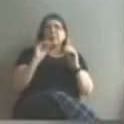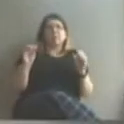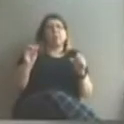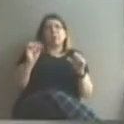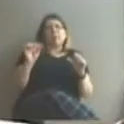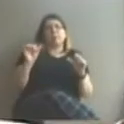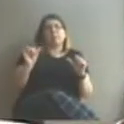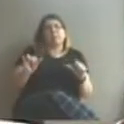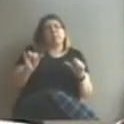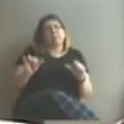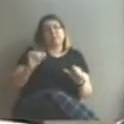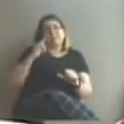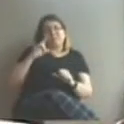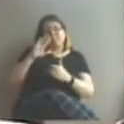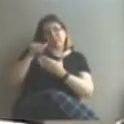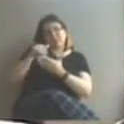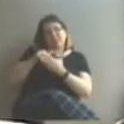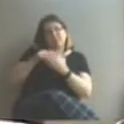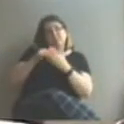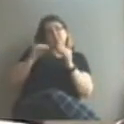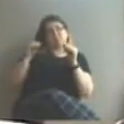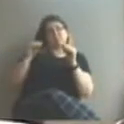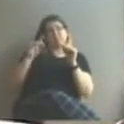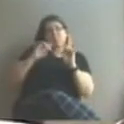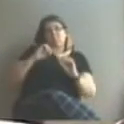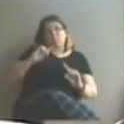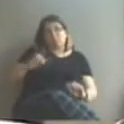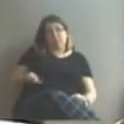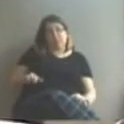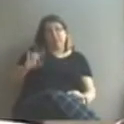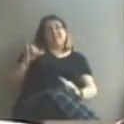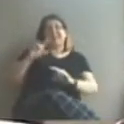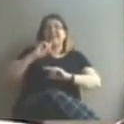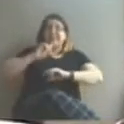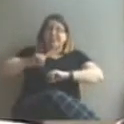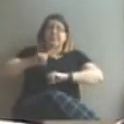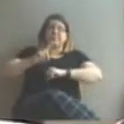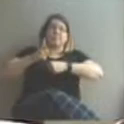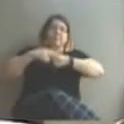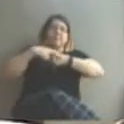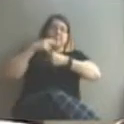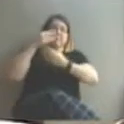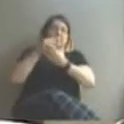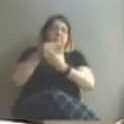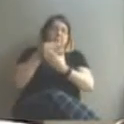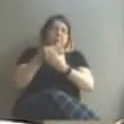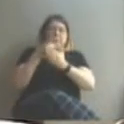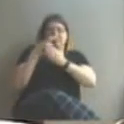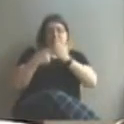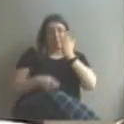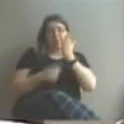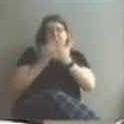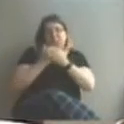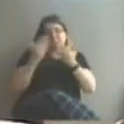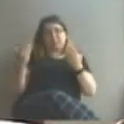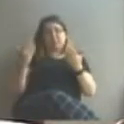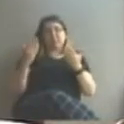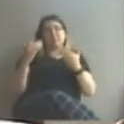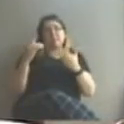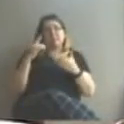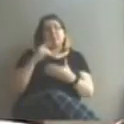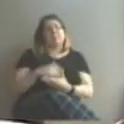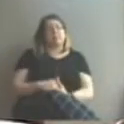capacity at this current time for this centralized ordering, which is saving us money of the price of supplies in scale.